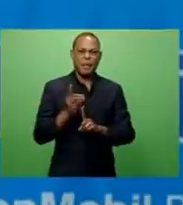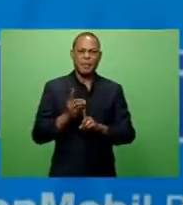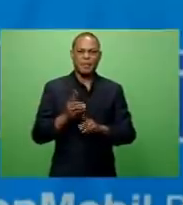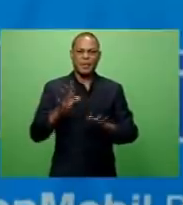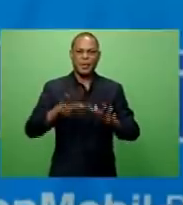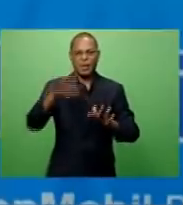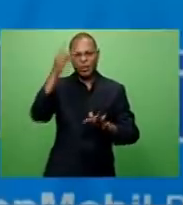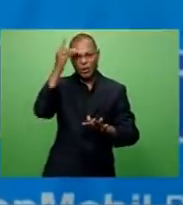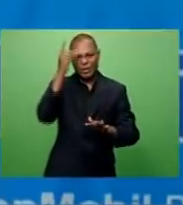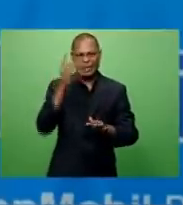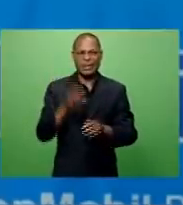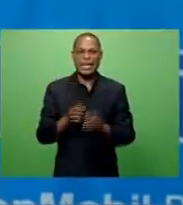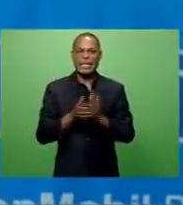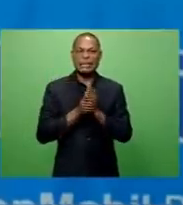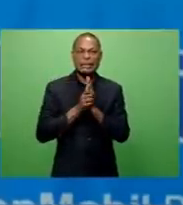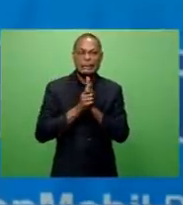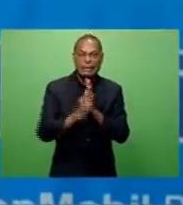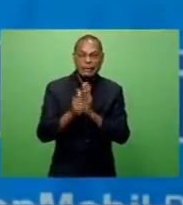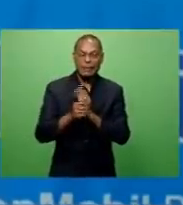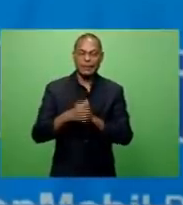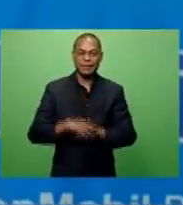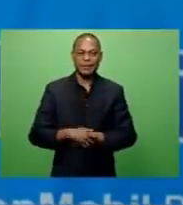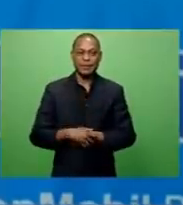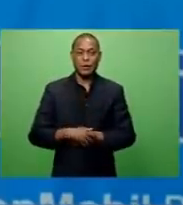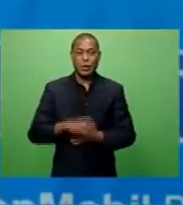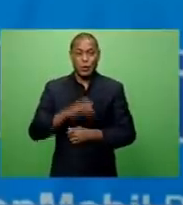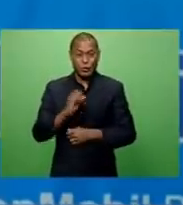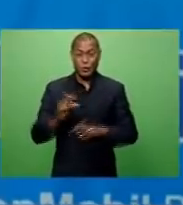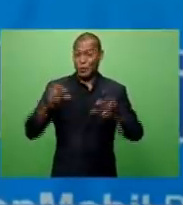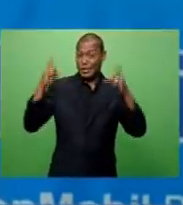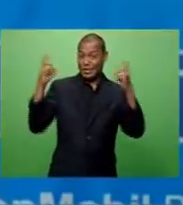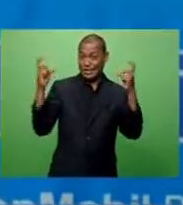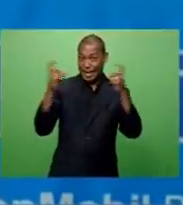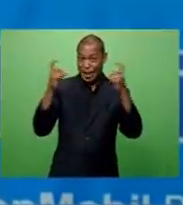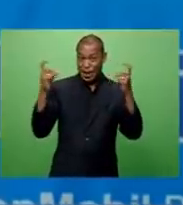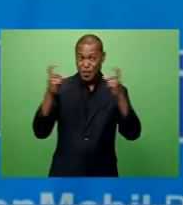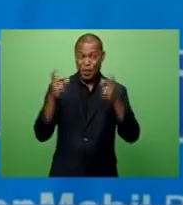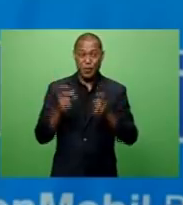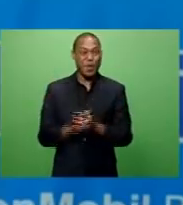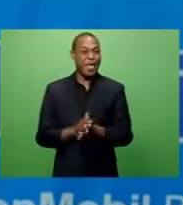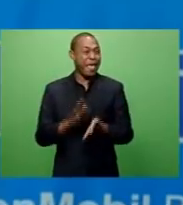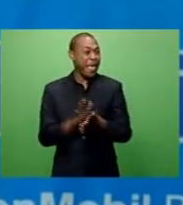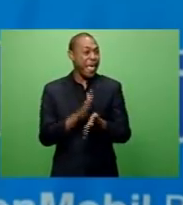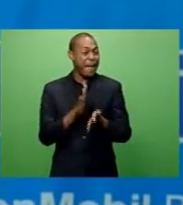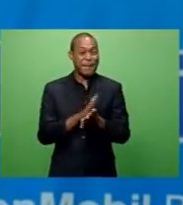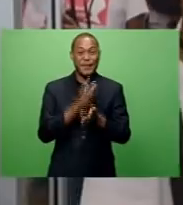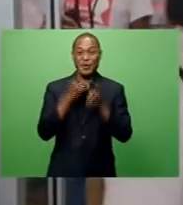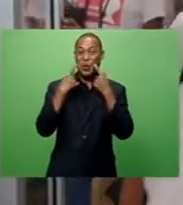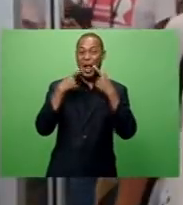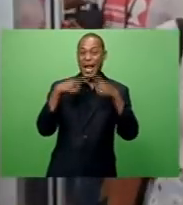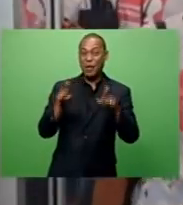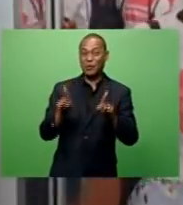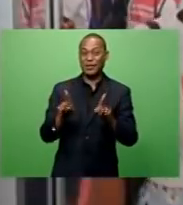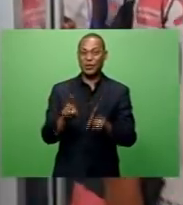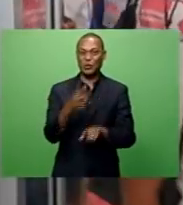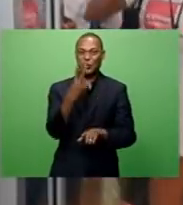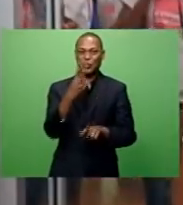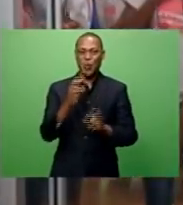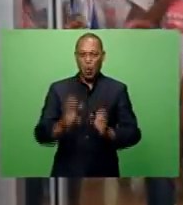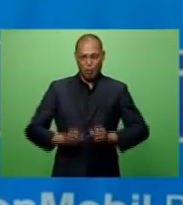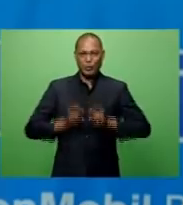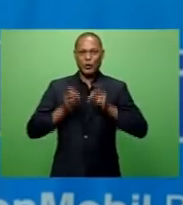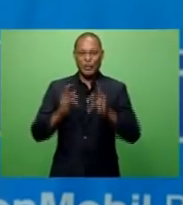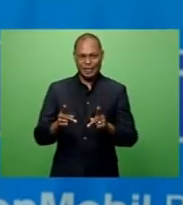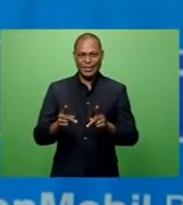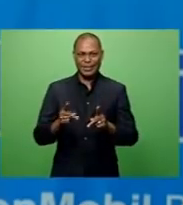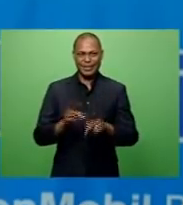day, when we celebrate women and girls in science, I am pleased to announce 2 opportunities for